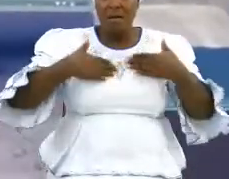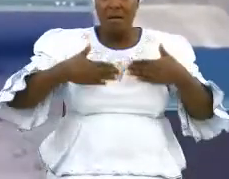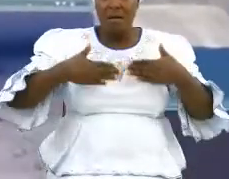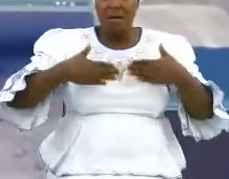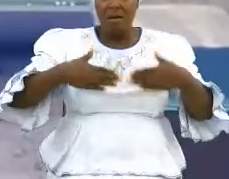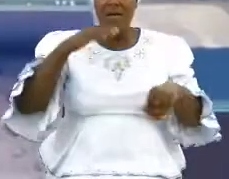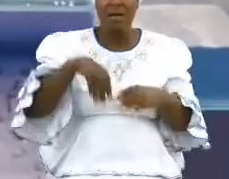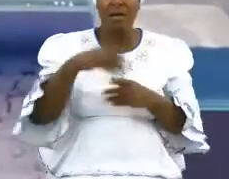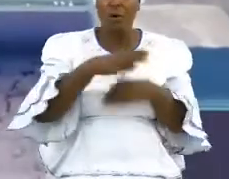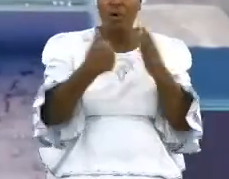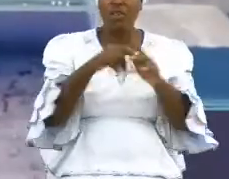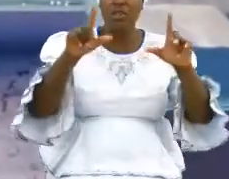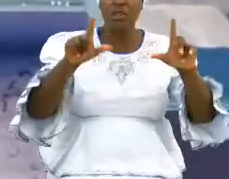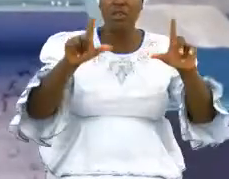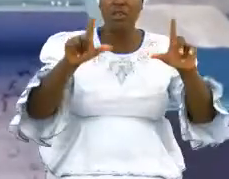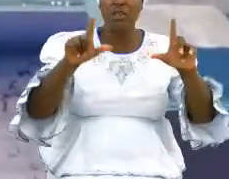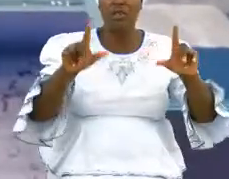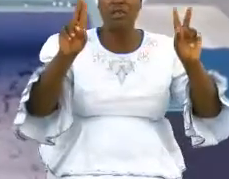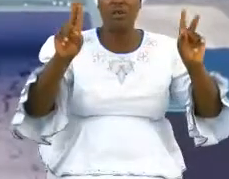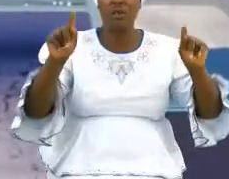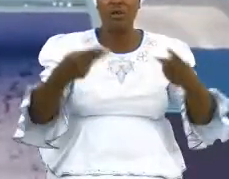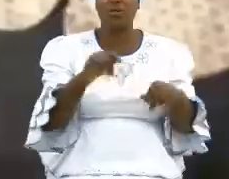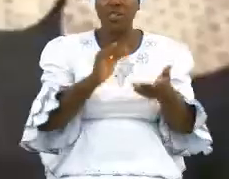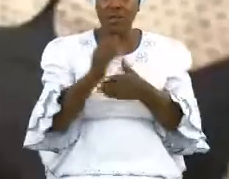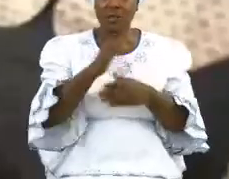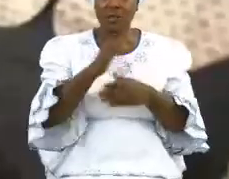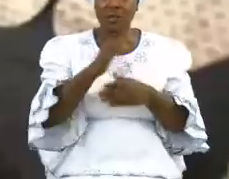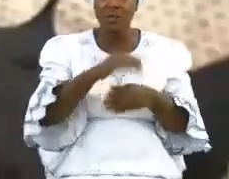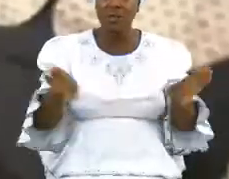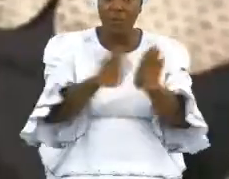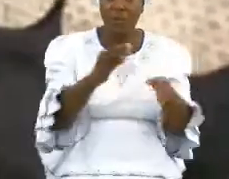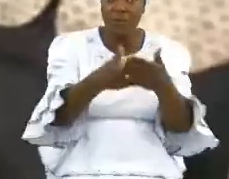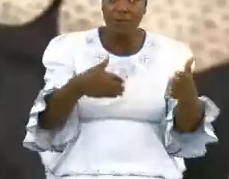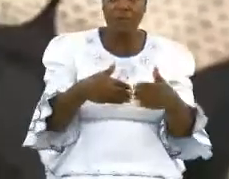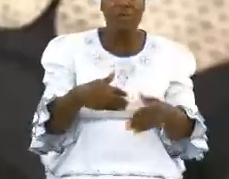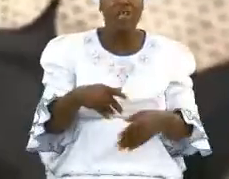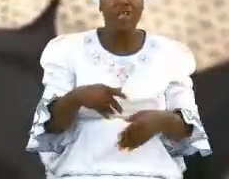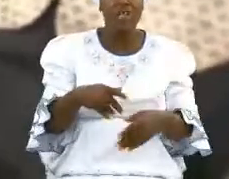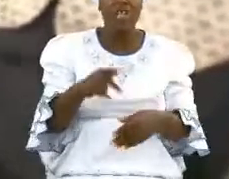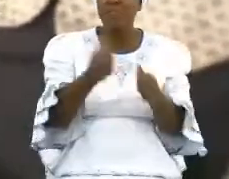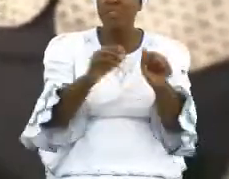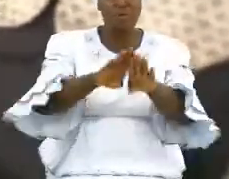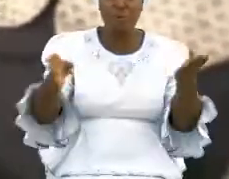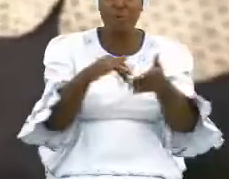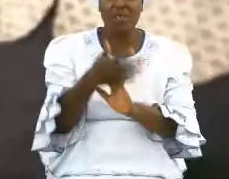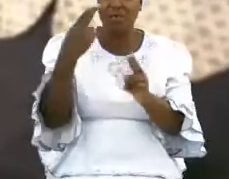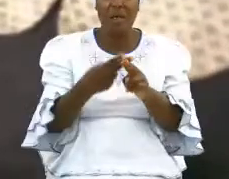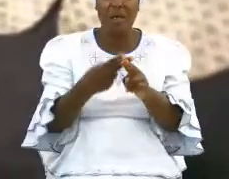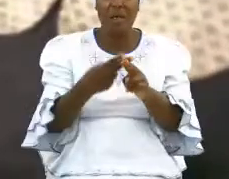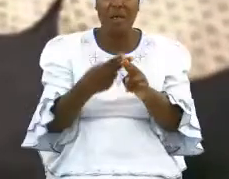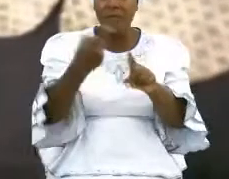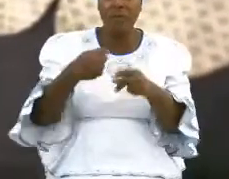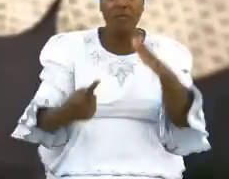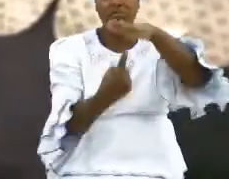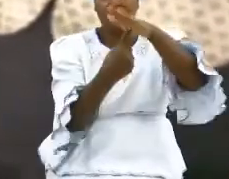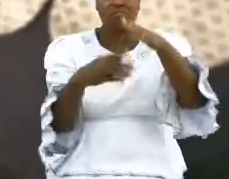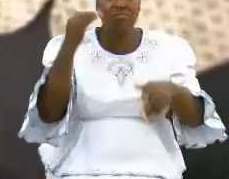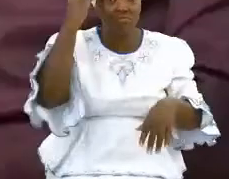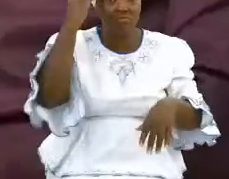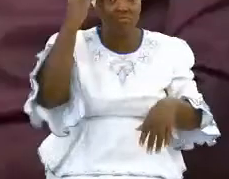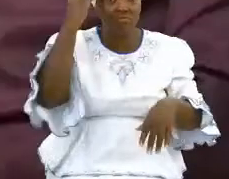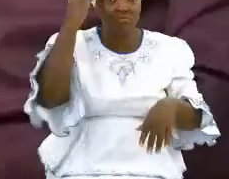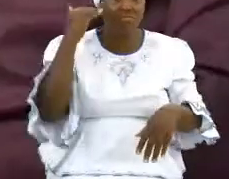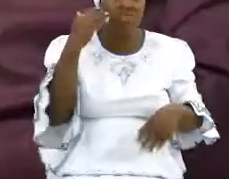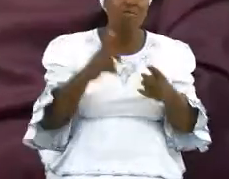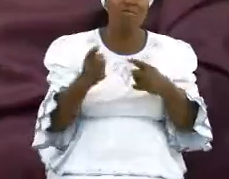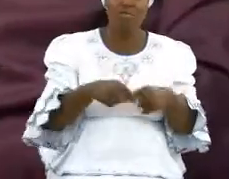were clogged before, everything will open in Jesus' name. From the top of your head to the tip of your toe,